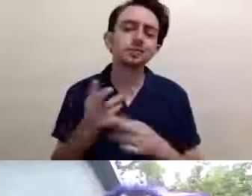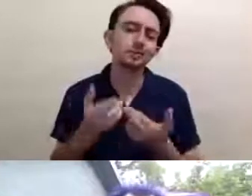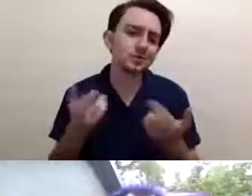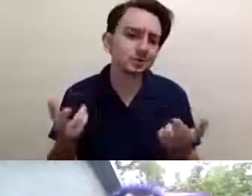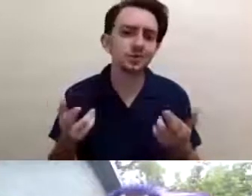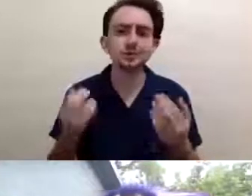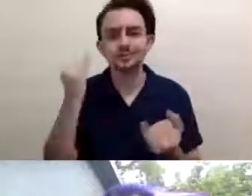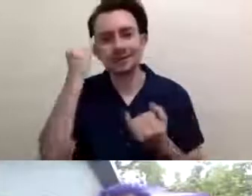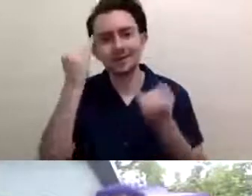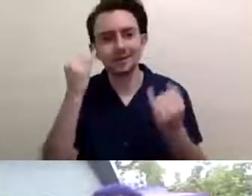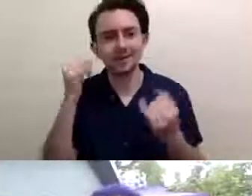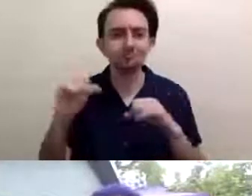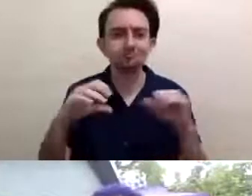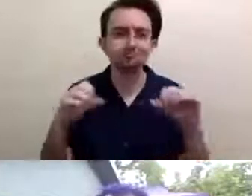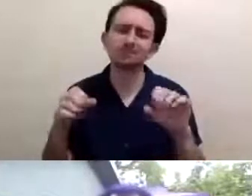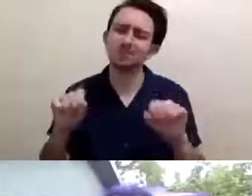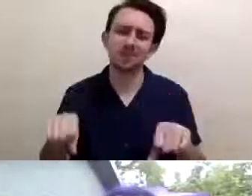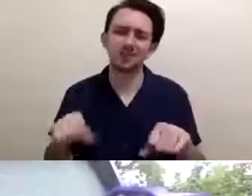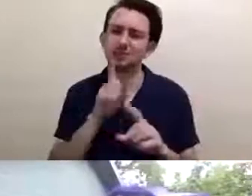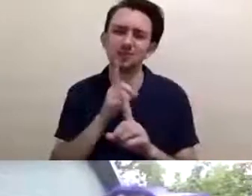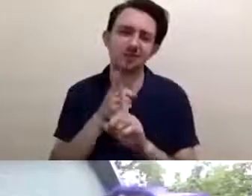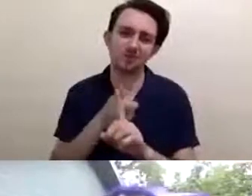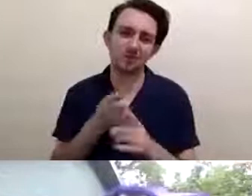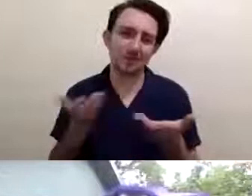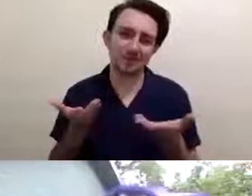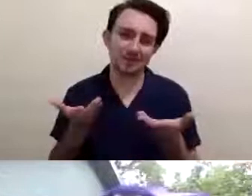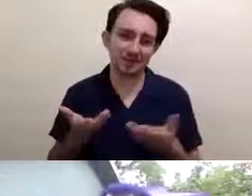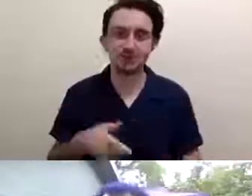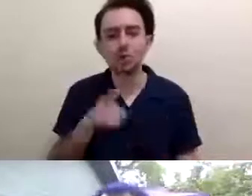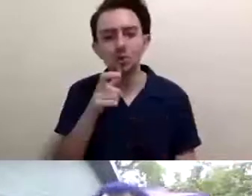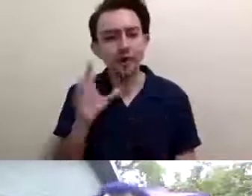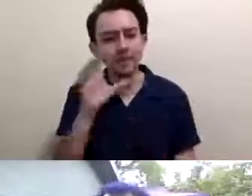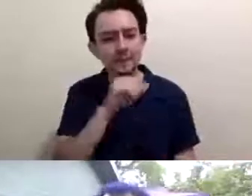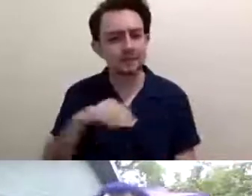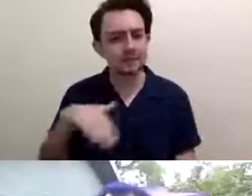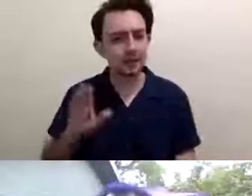idea. That's what we're here to do. Who have I missed?